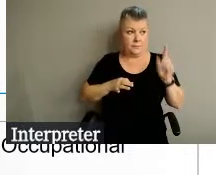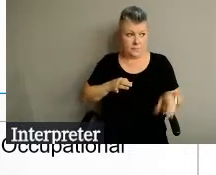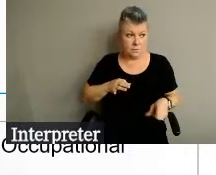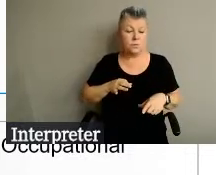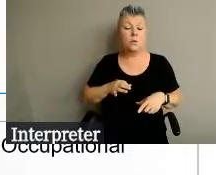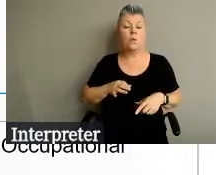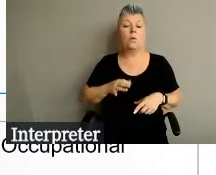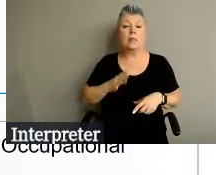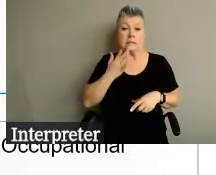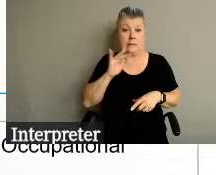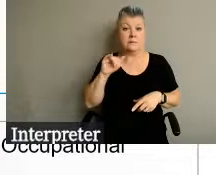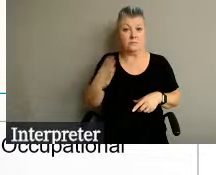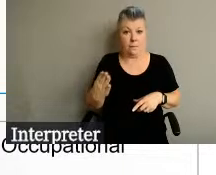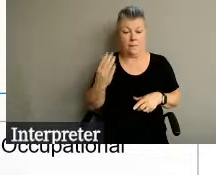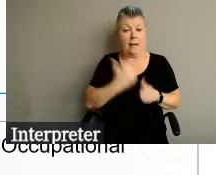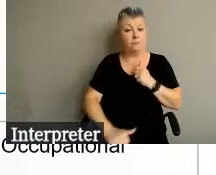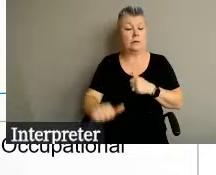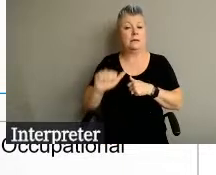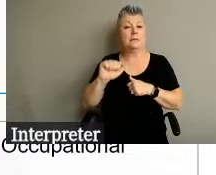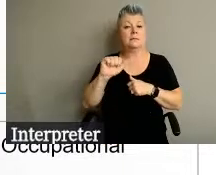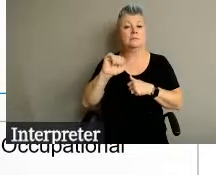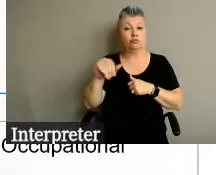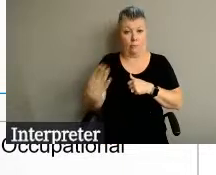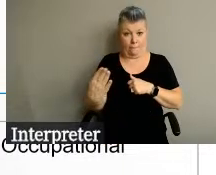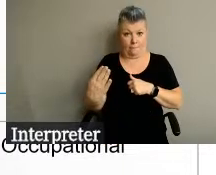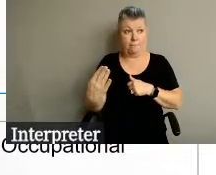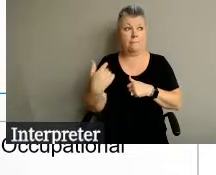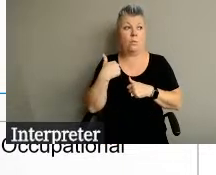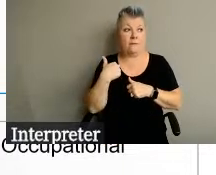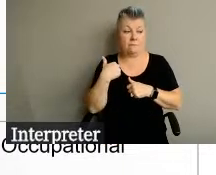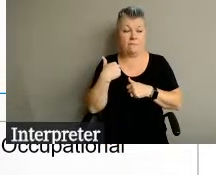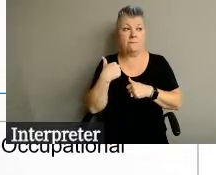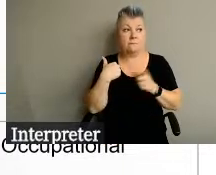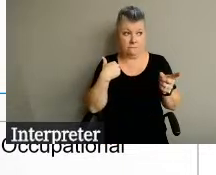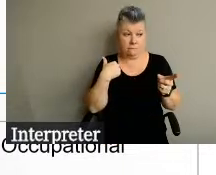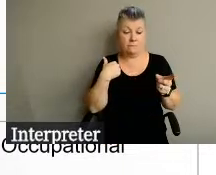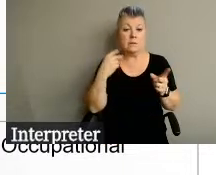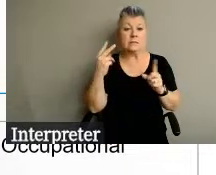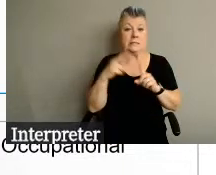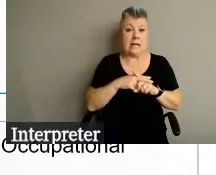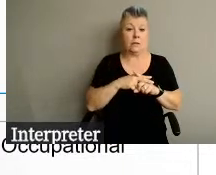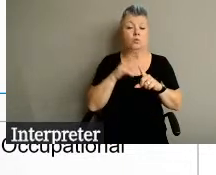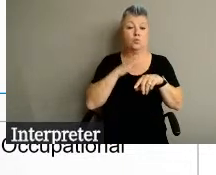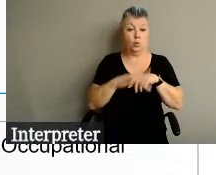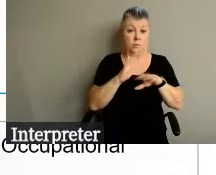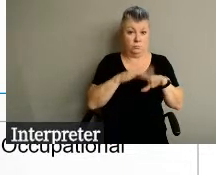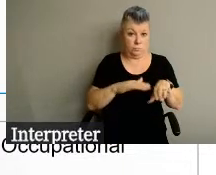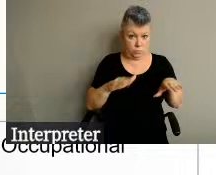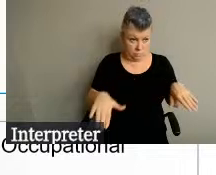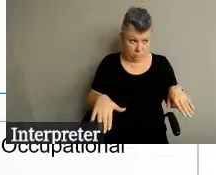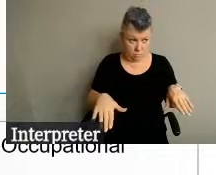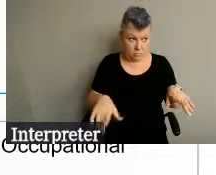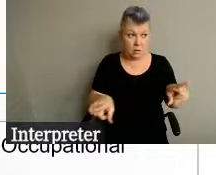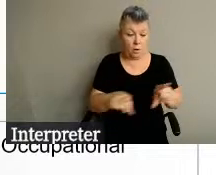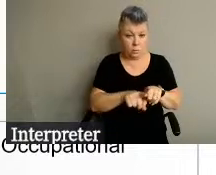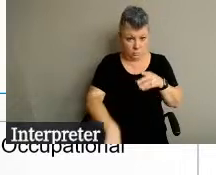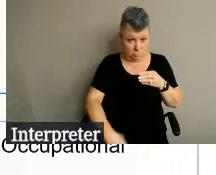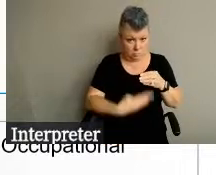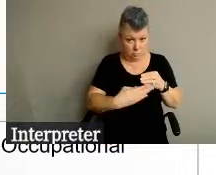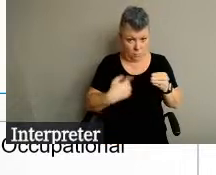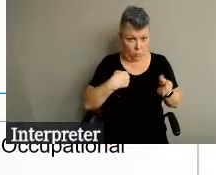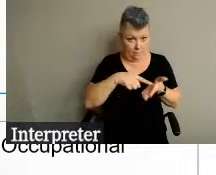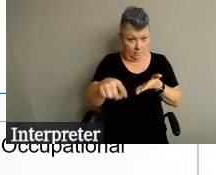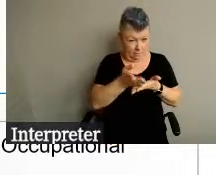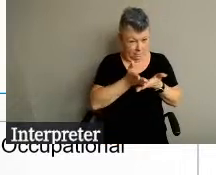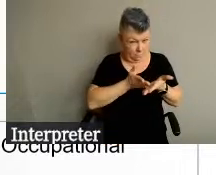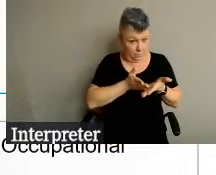is, every position that we have that is assigned to early childhood, then in addition, we pay a